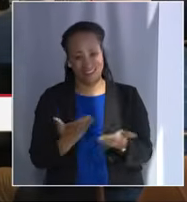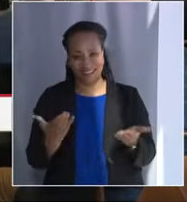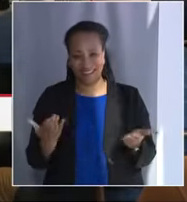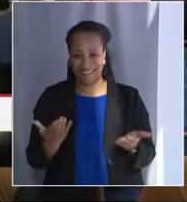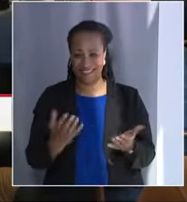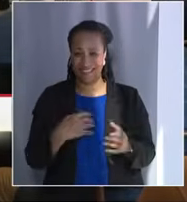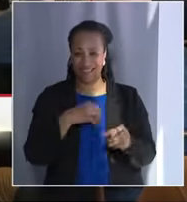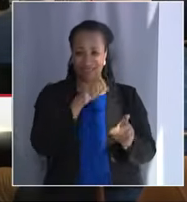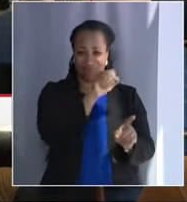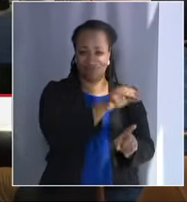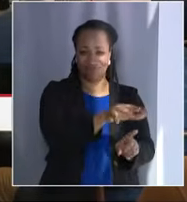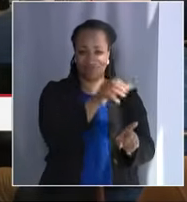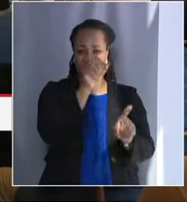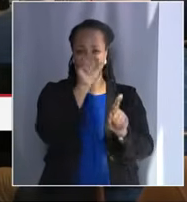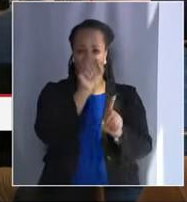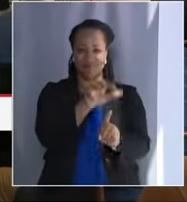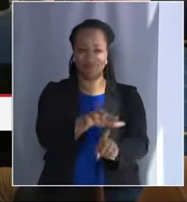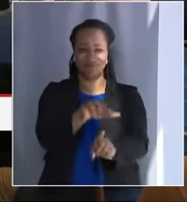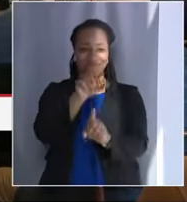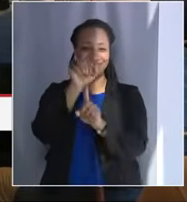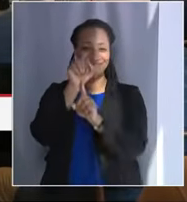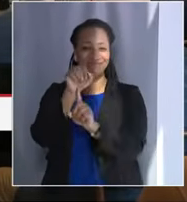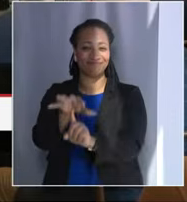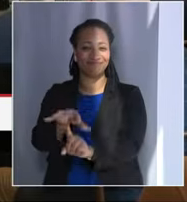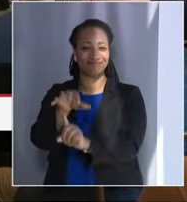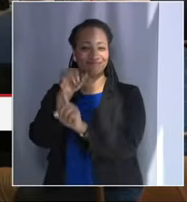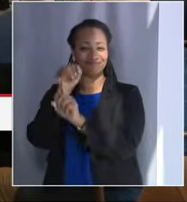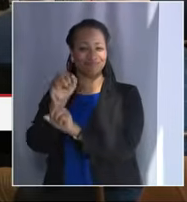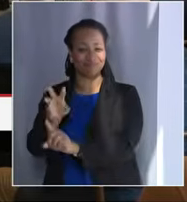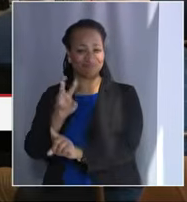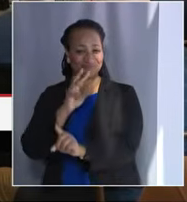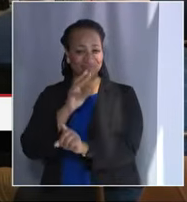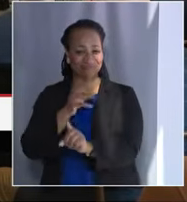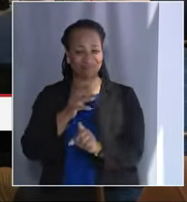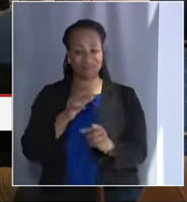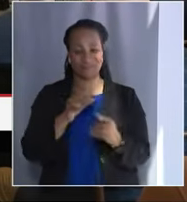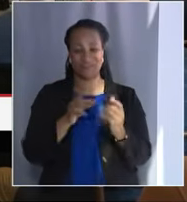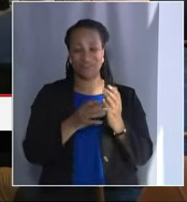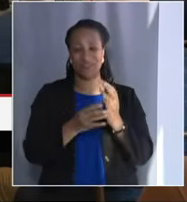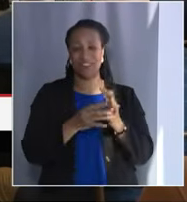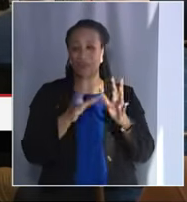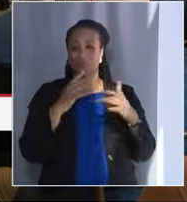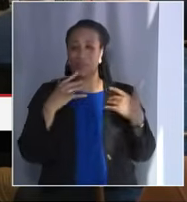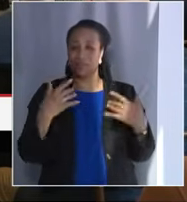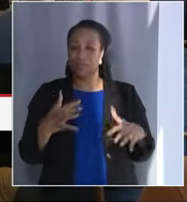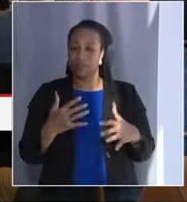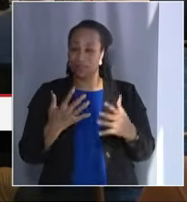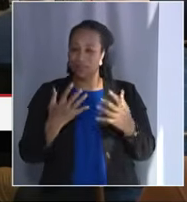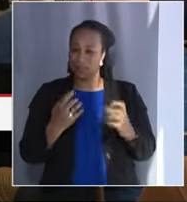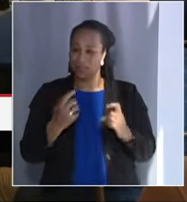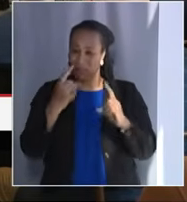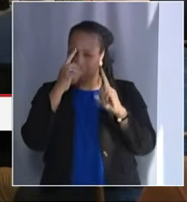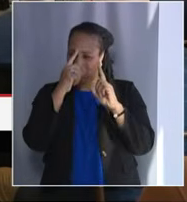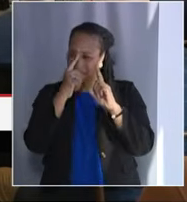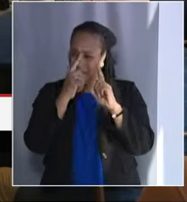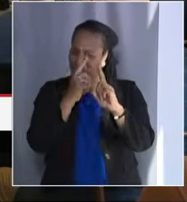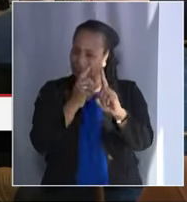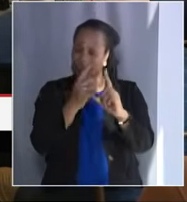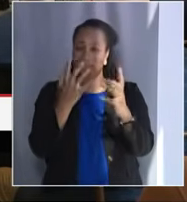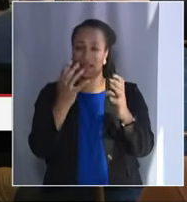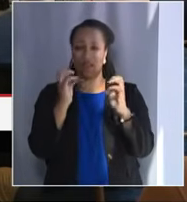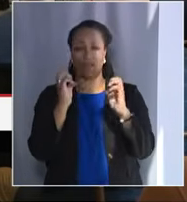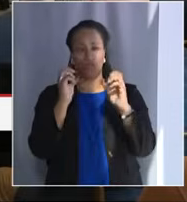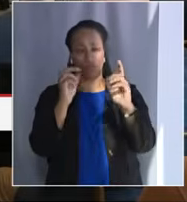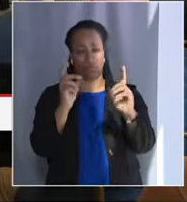And all those who promote and sustain Georgetown's mission and education. May our work here in this